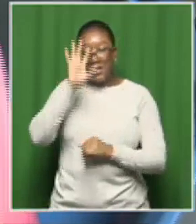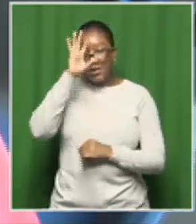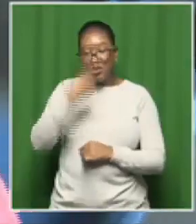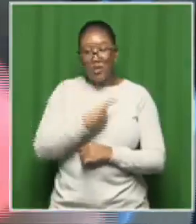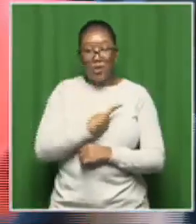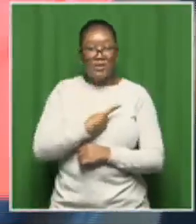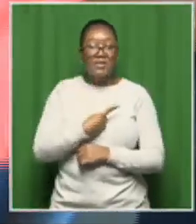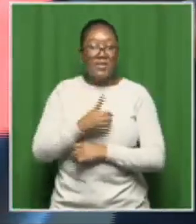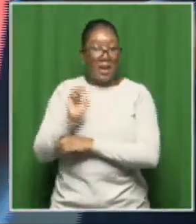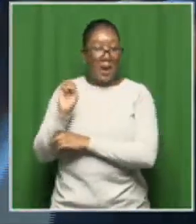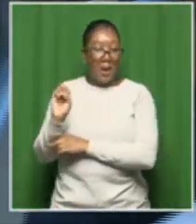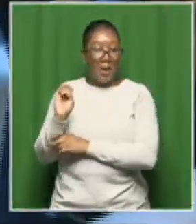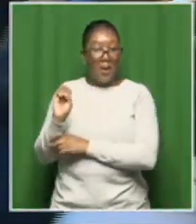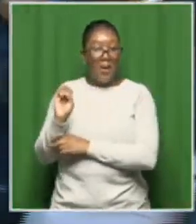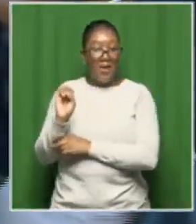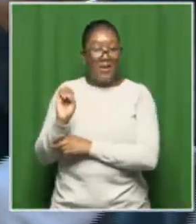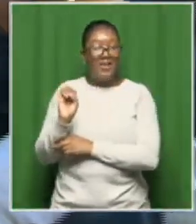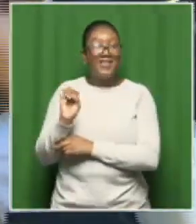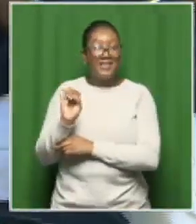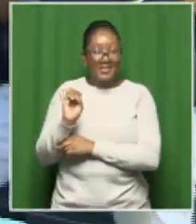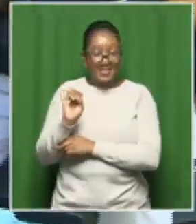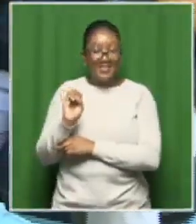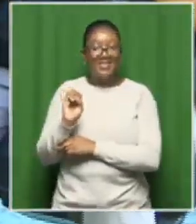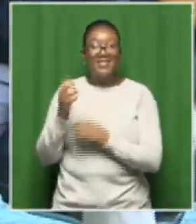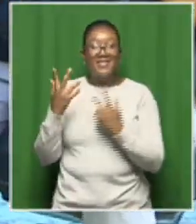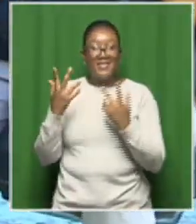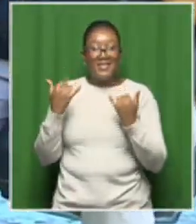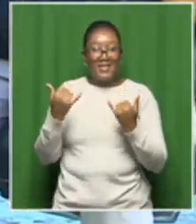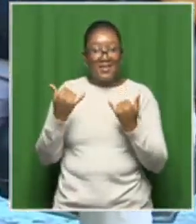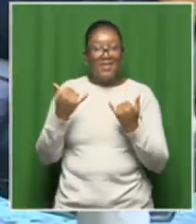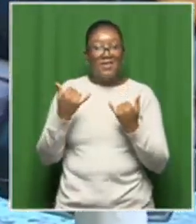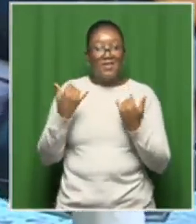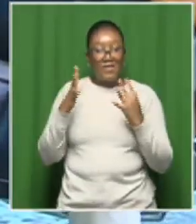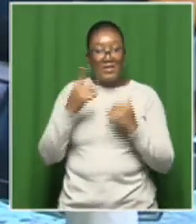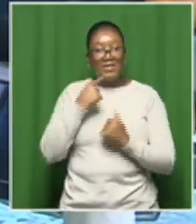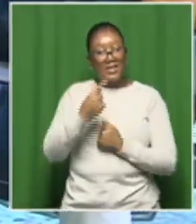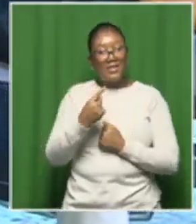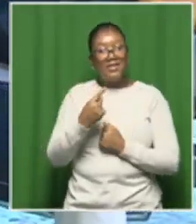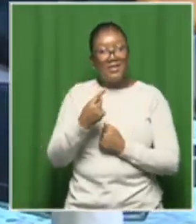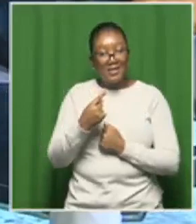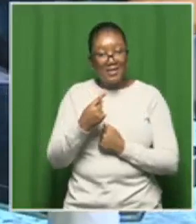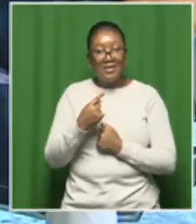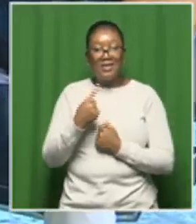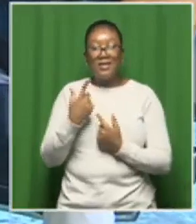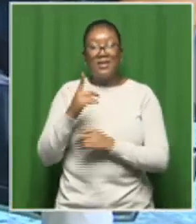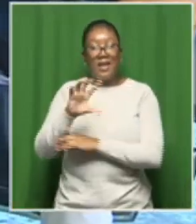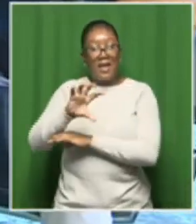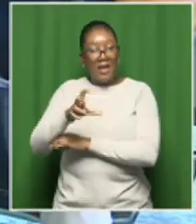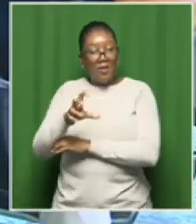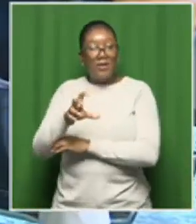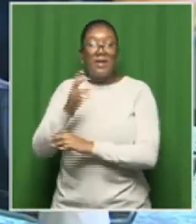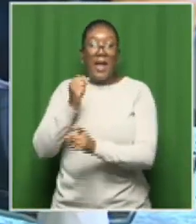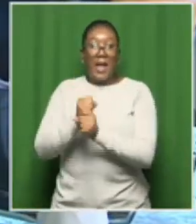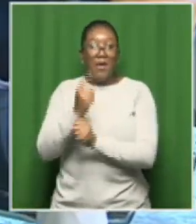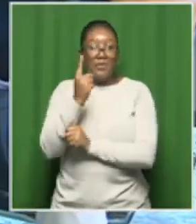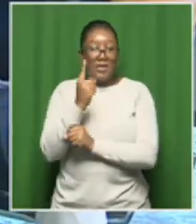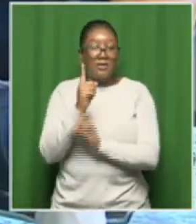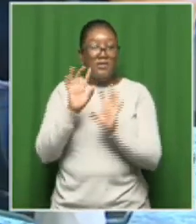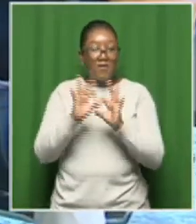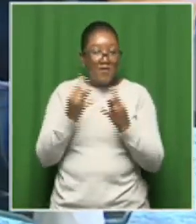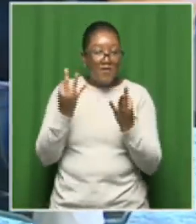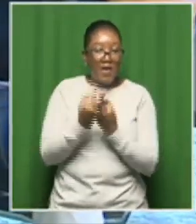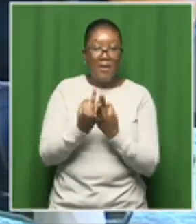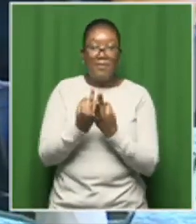just a couple of seats behind us down here. And we did mention that, the province of Gauteng really all about